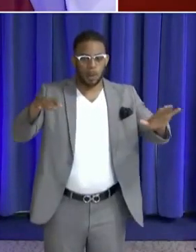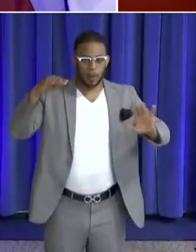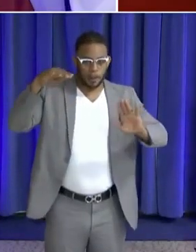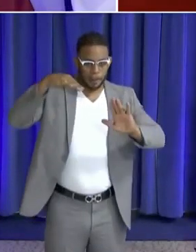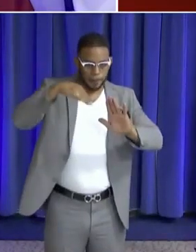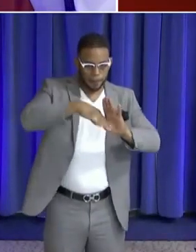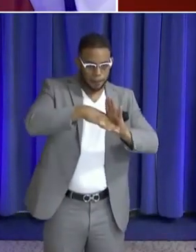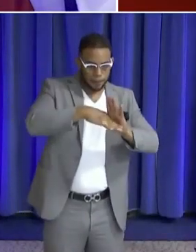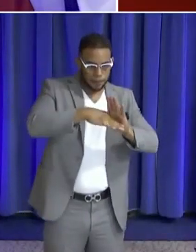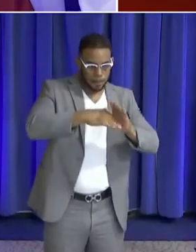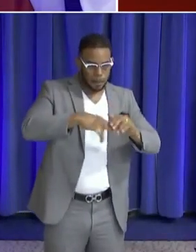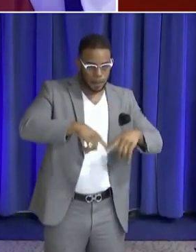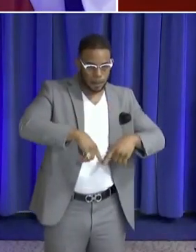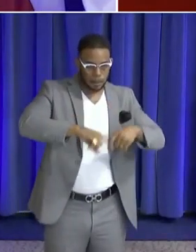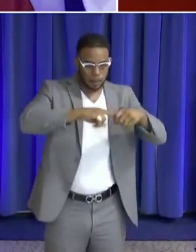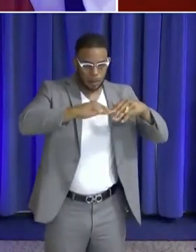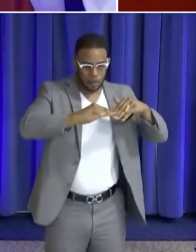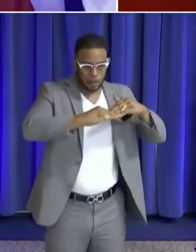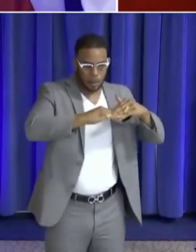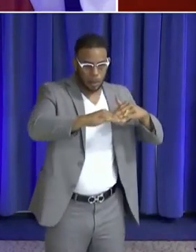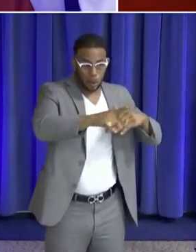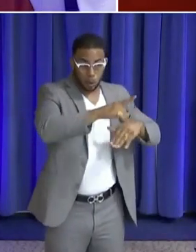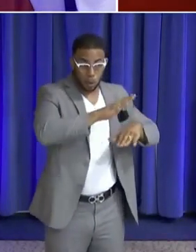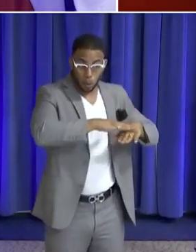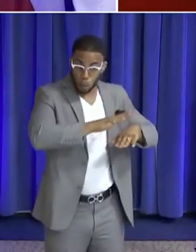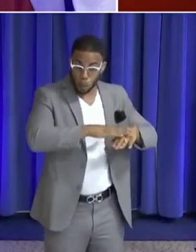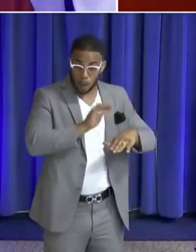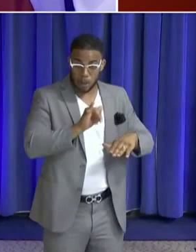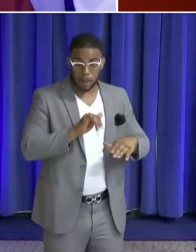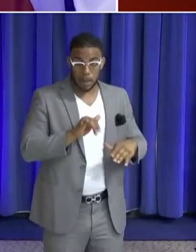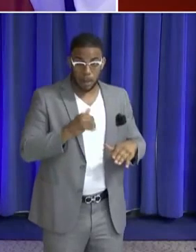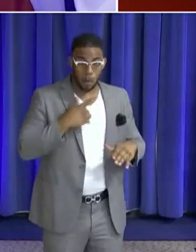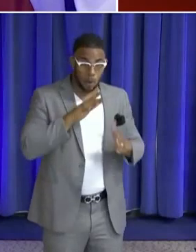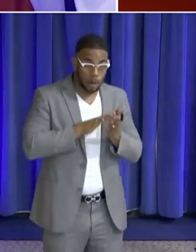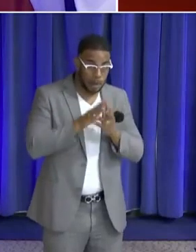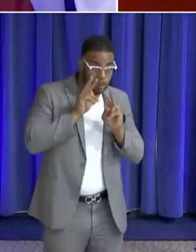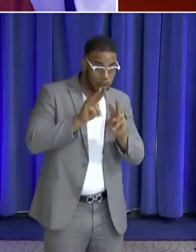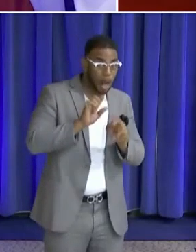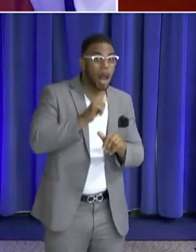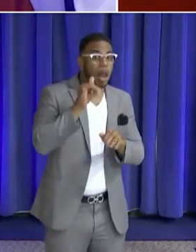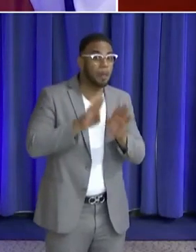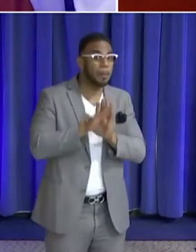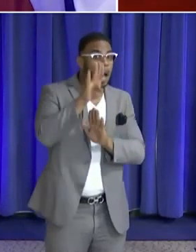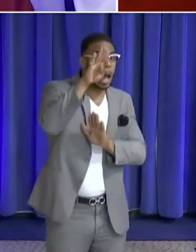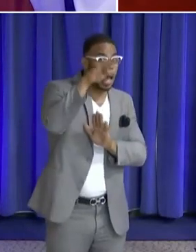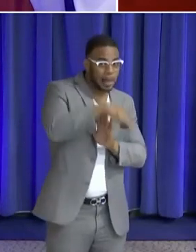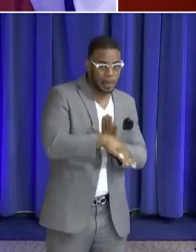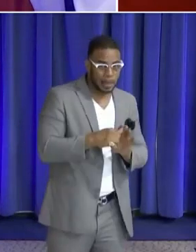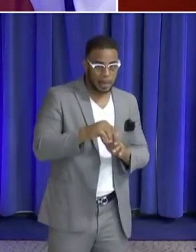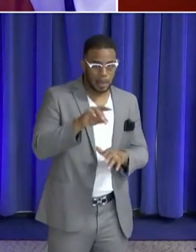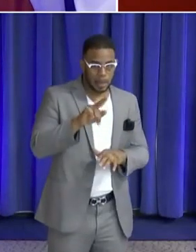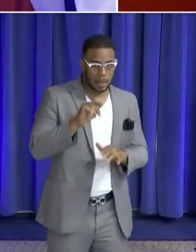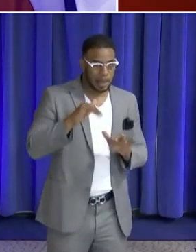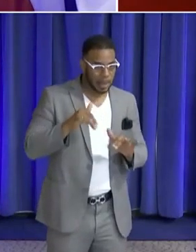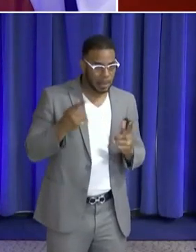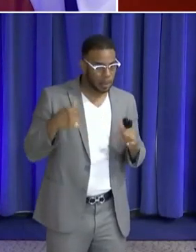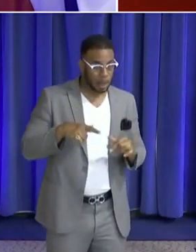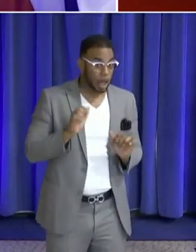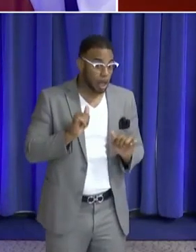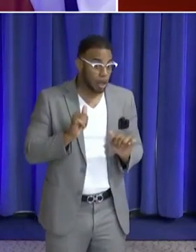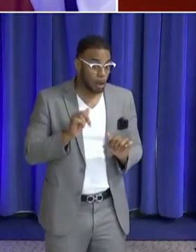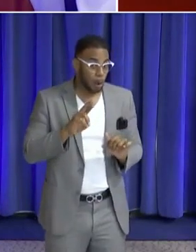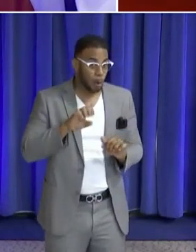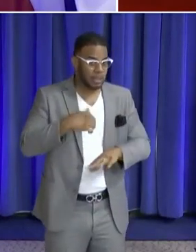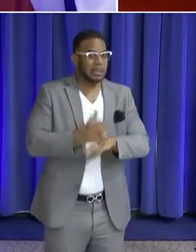has stalled, and you warn that you are anticipating yet another spike from data that has yet to come in that could